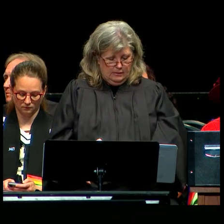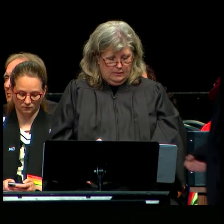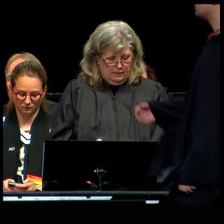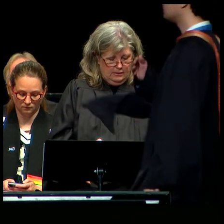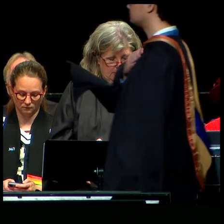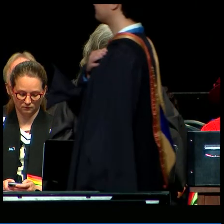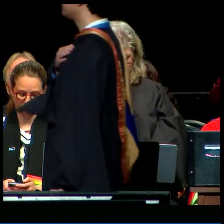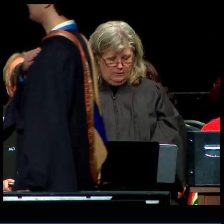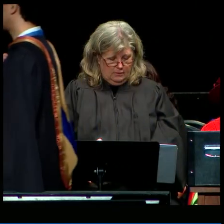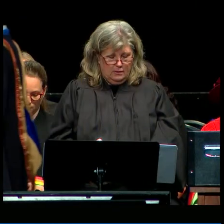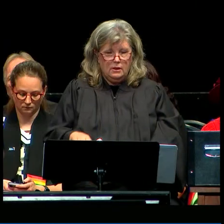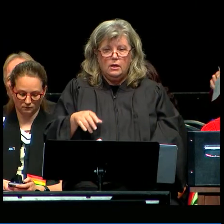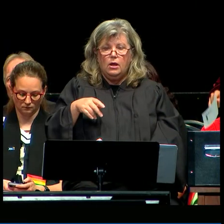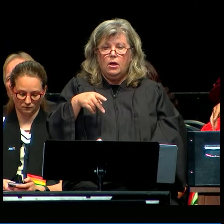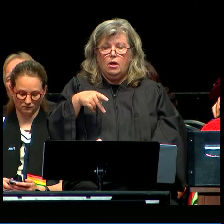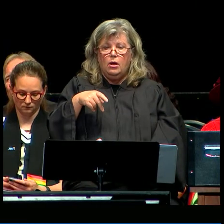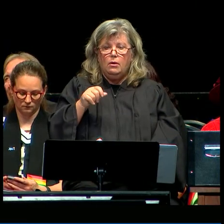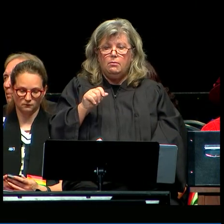Paul Buteau.